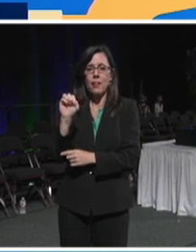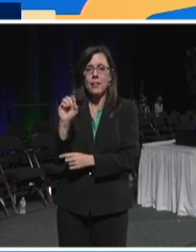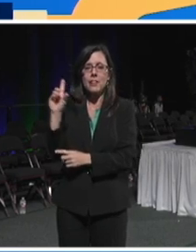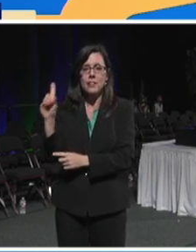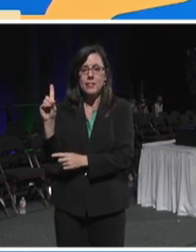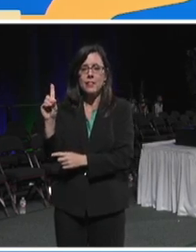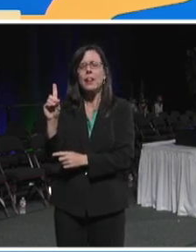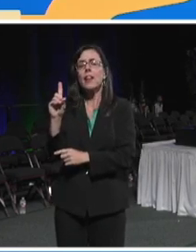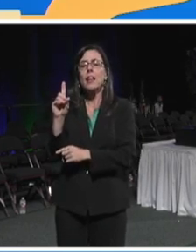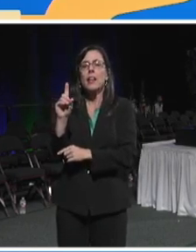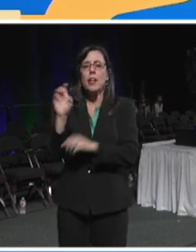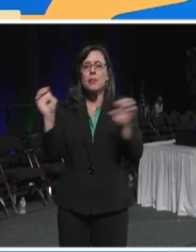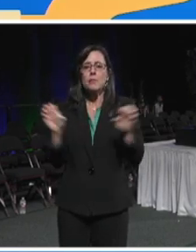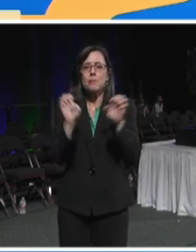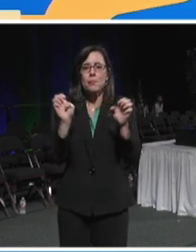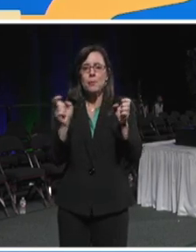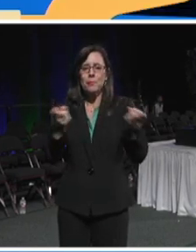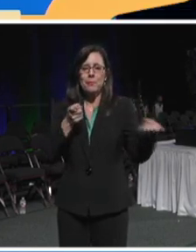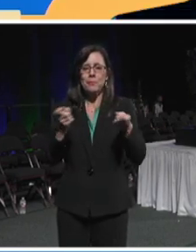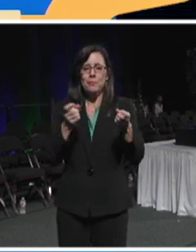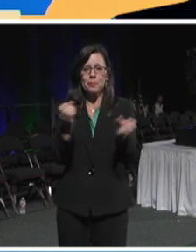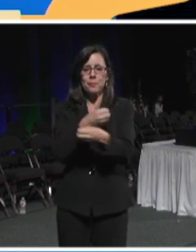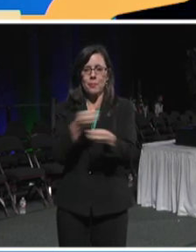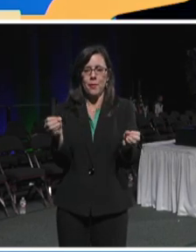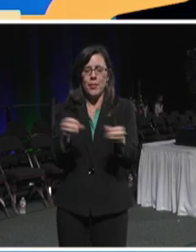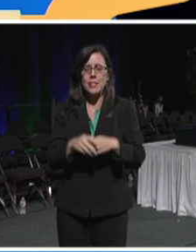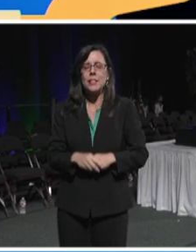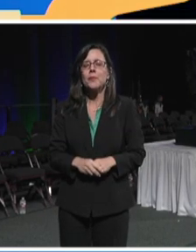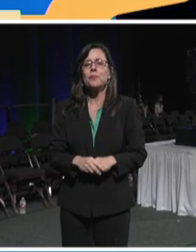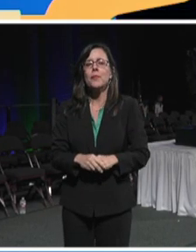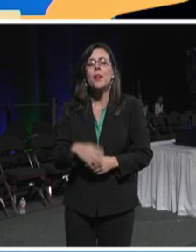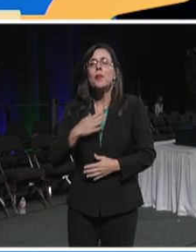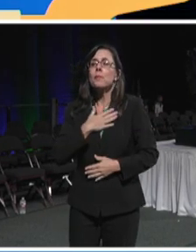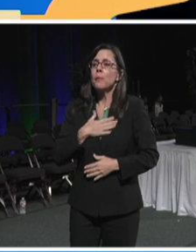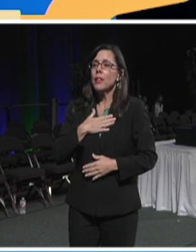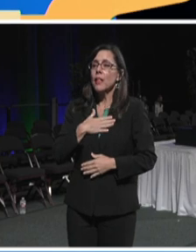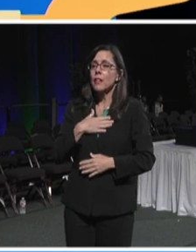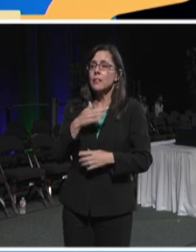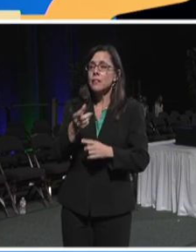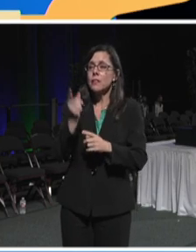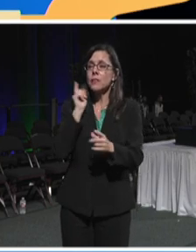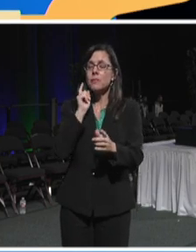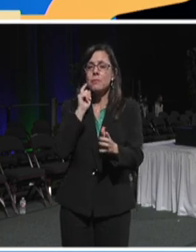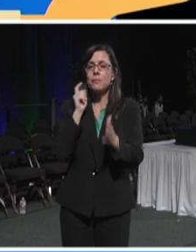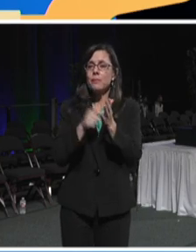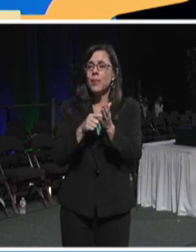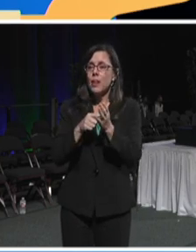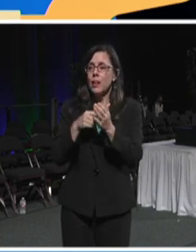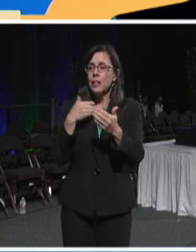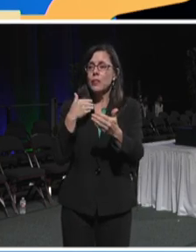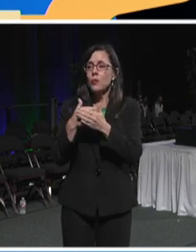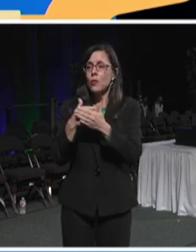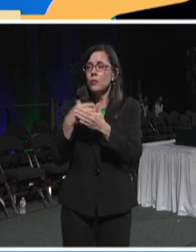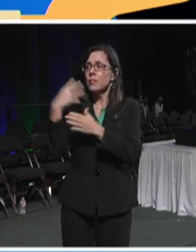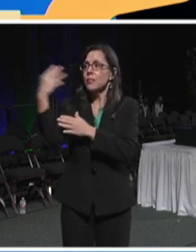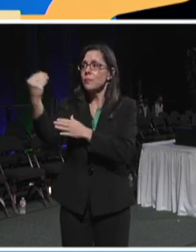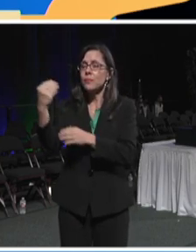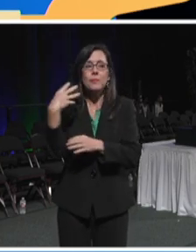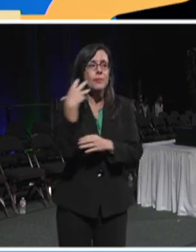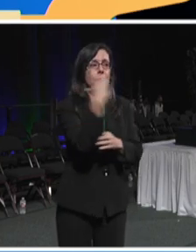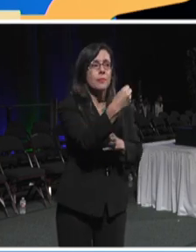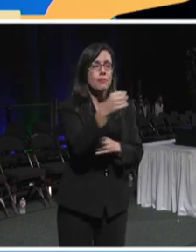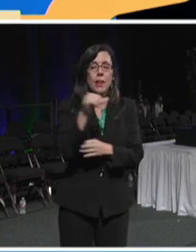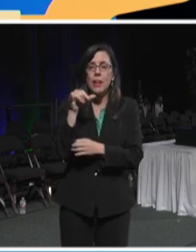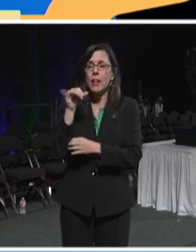Independent School District Emergency Management Office. Please take a moment to identify your nearest exit in